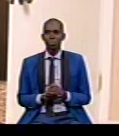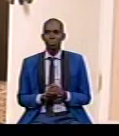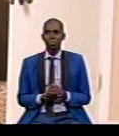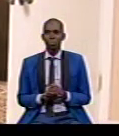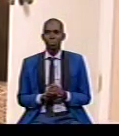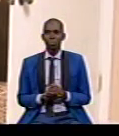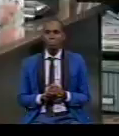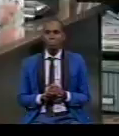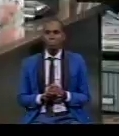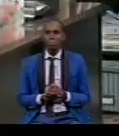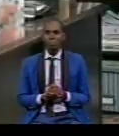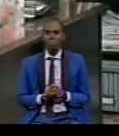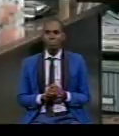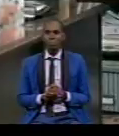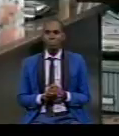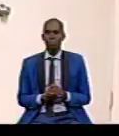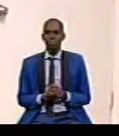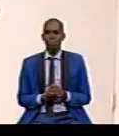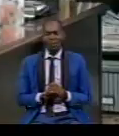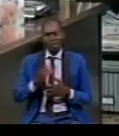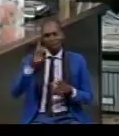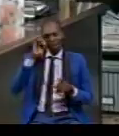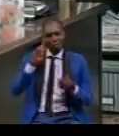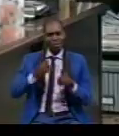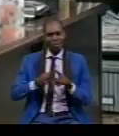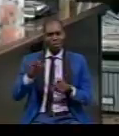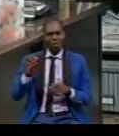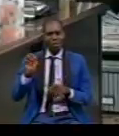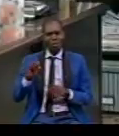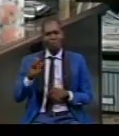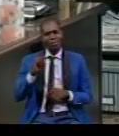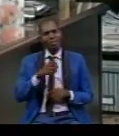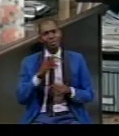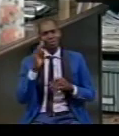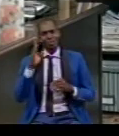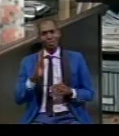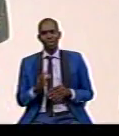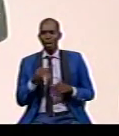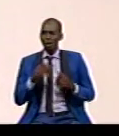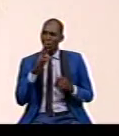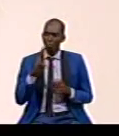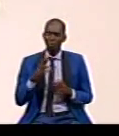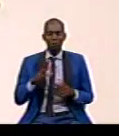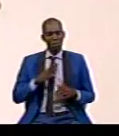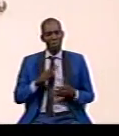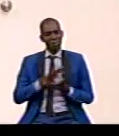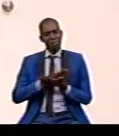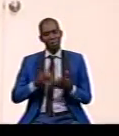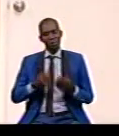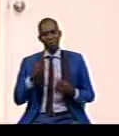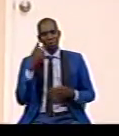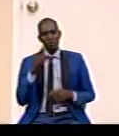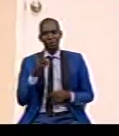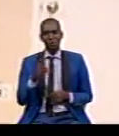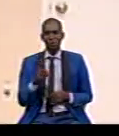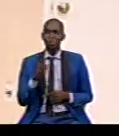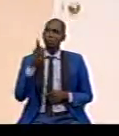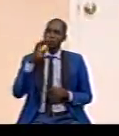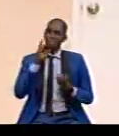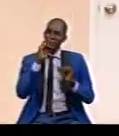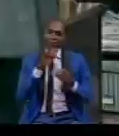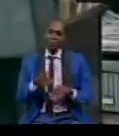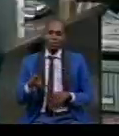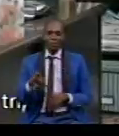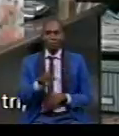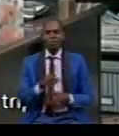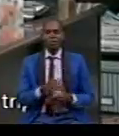stood still and called them and said, "What will ye that